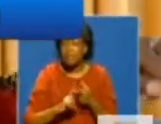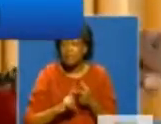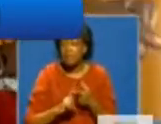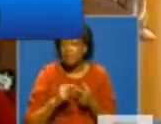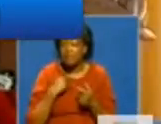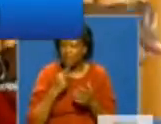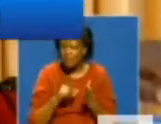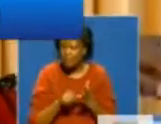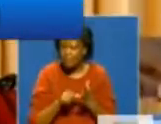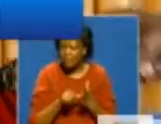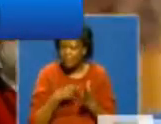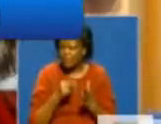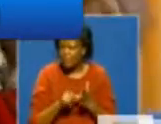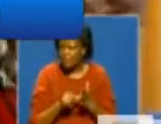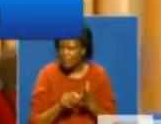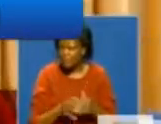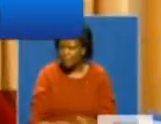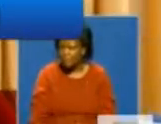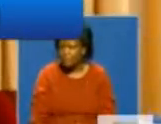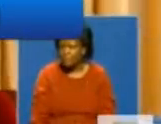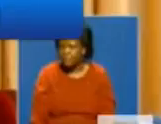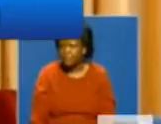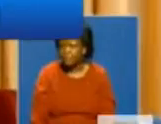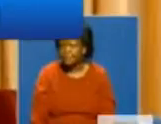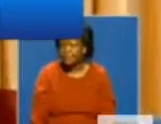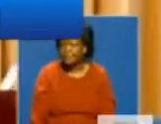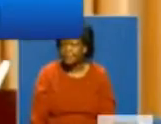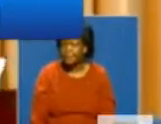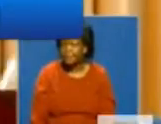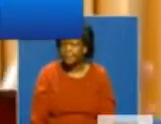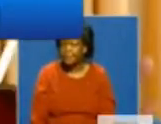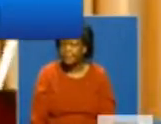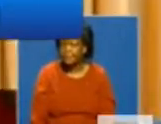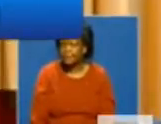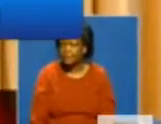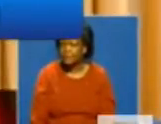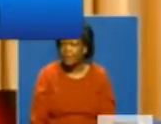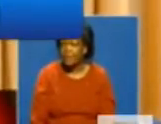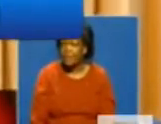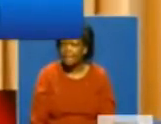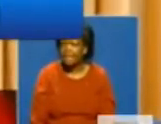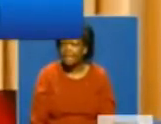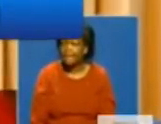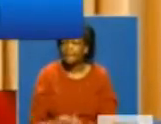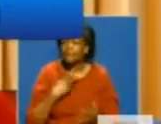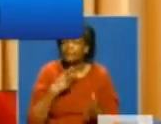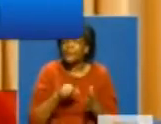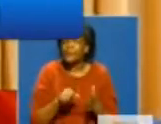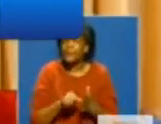through other bodies within the Constitution, and she will be perfectly in order.